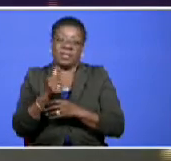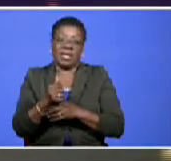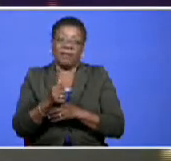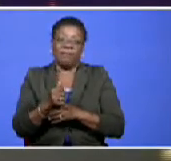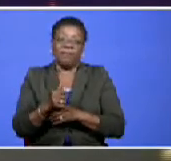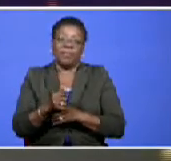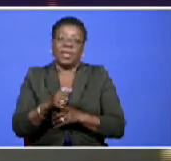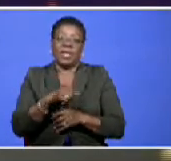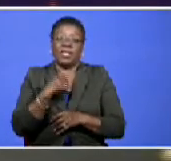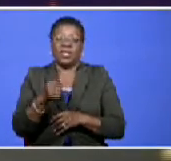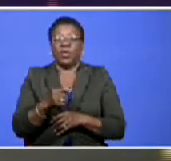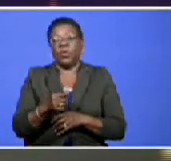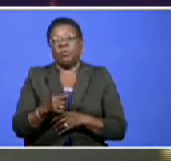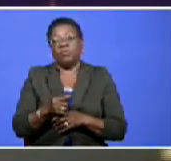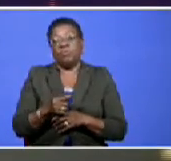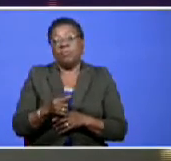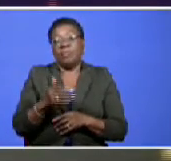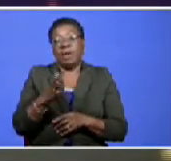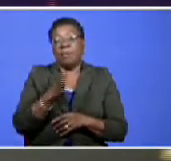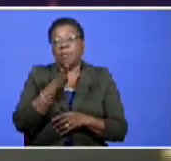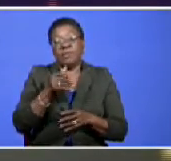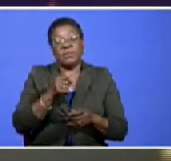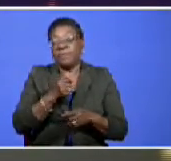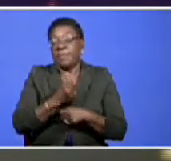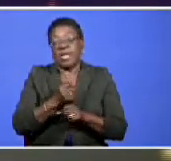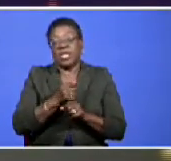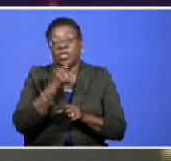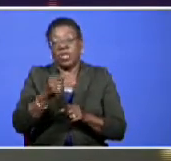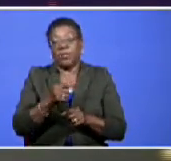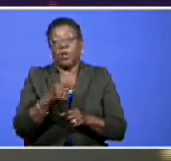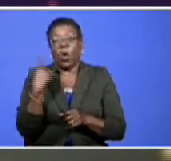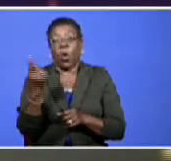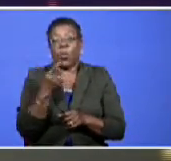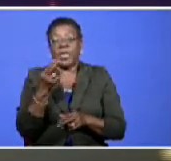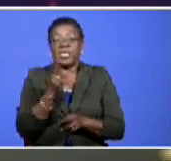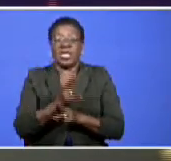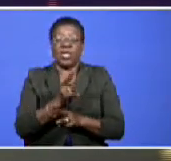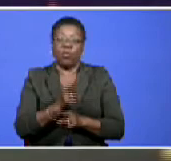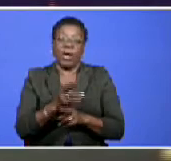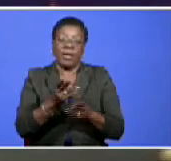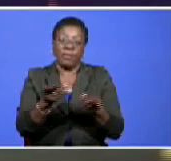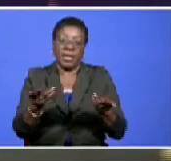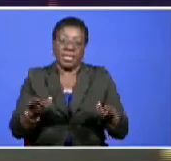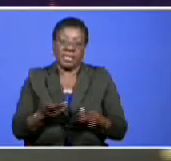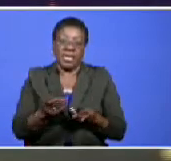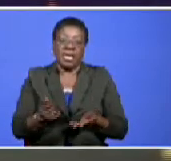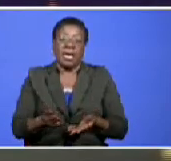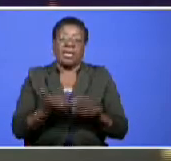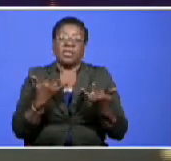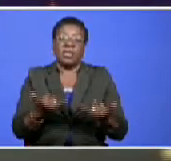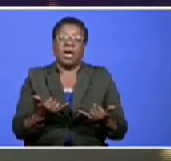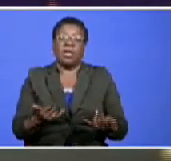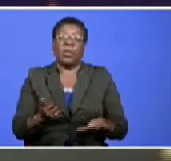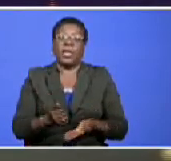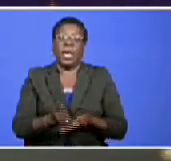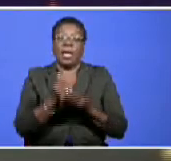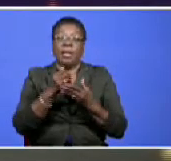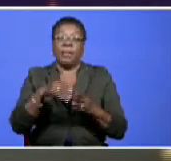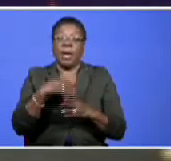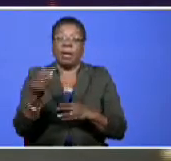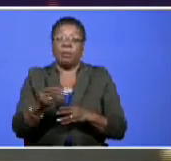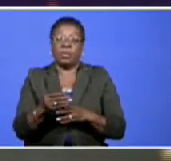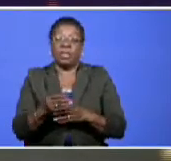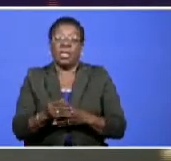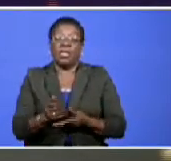always made sure we were in the right places, getting us at shelters when we needed to be, or her being a social worker and us just helping out, being at shelters for